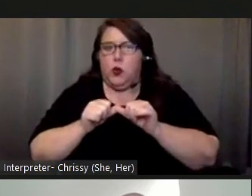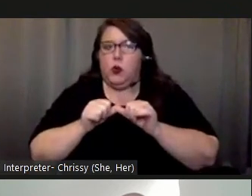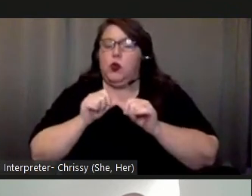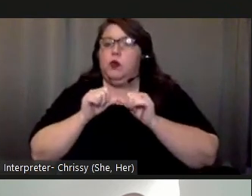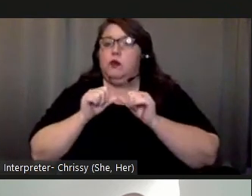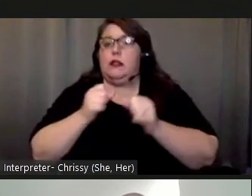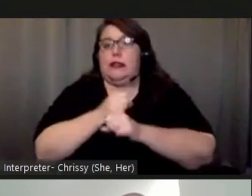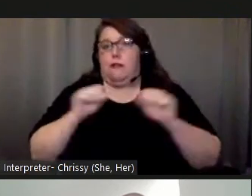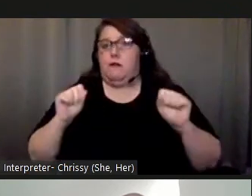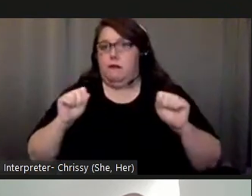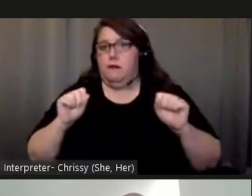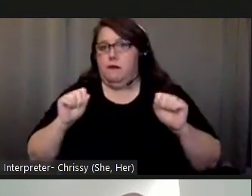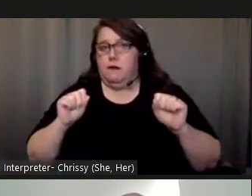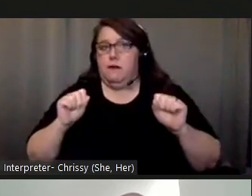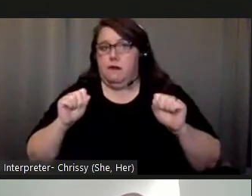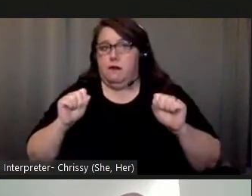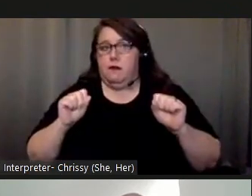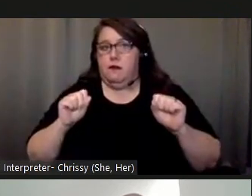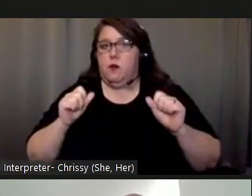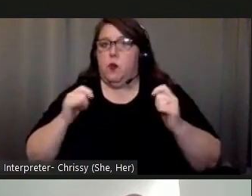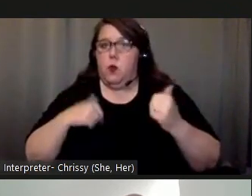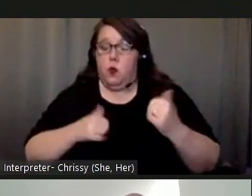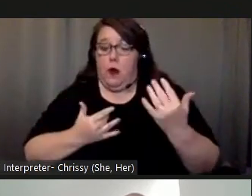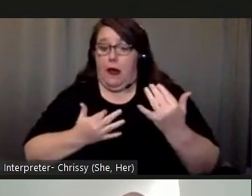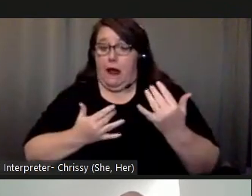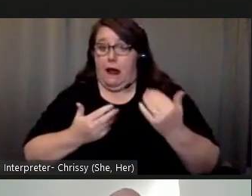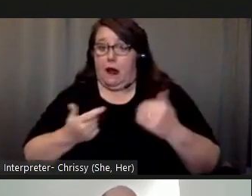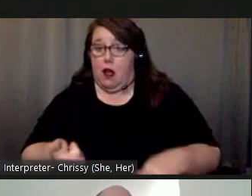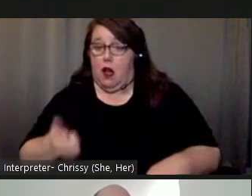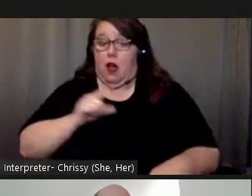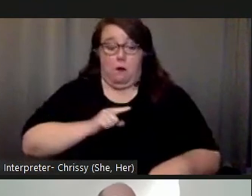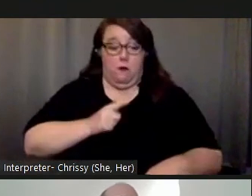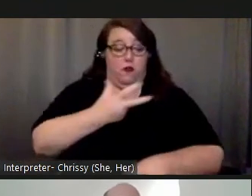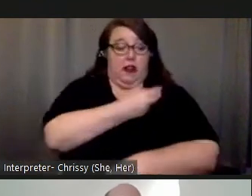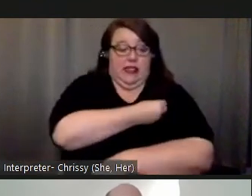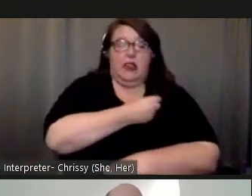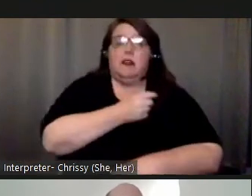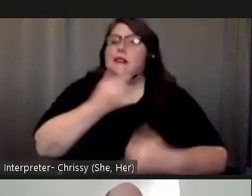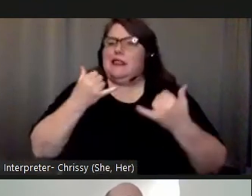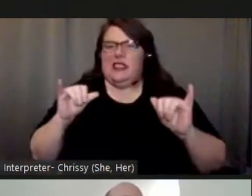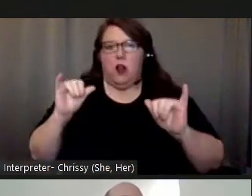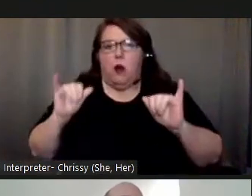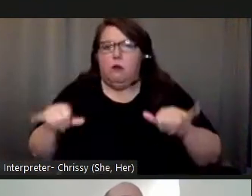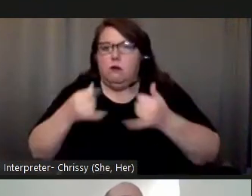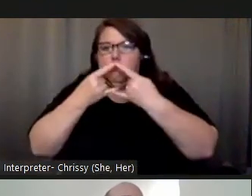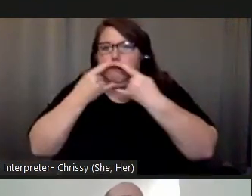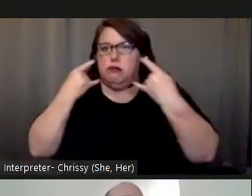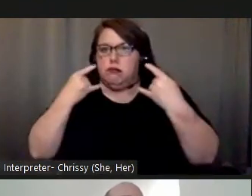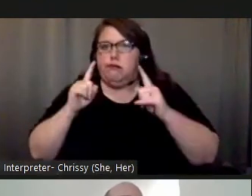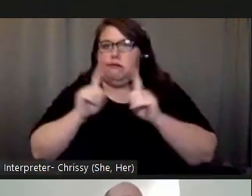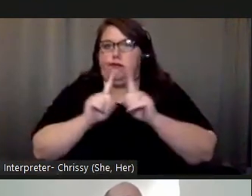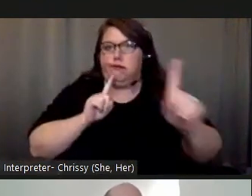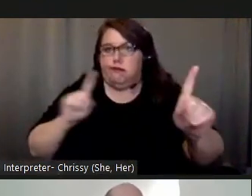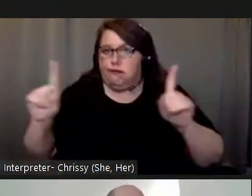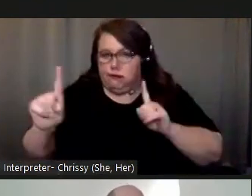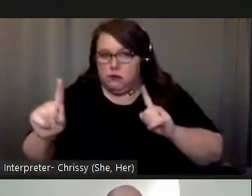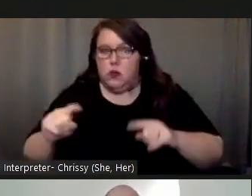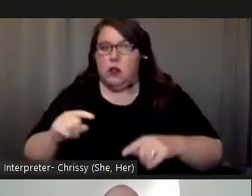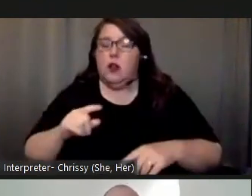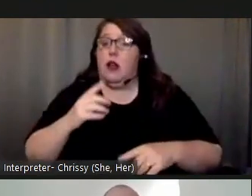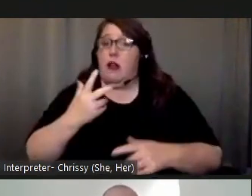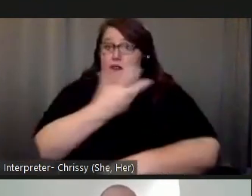behaviors while we await our turn to be vaccinated. We know the vaccine is very effective and is very